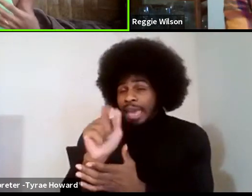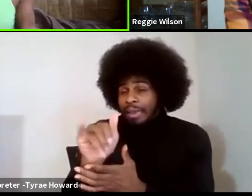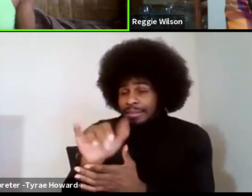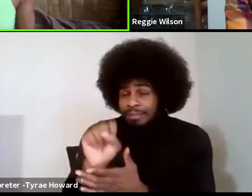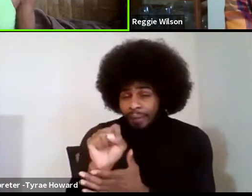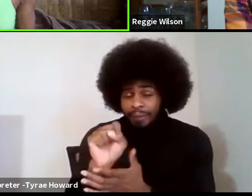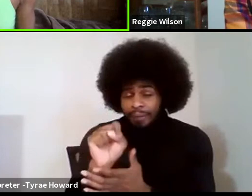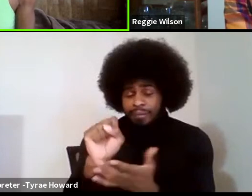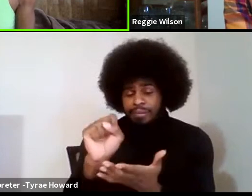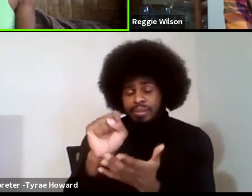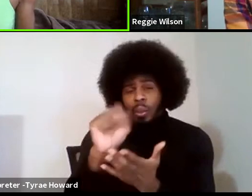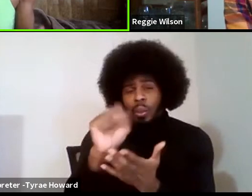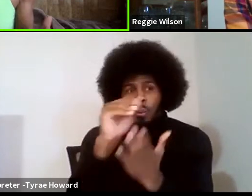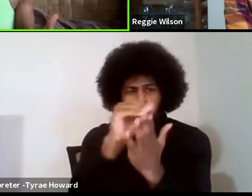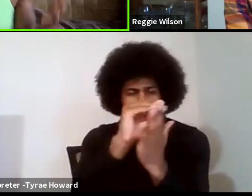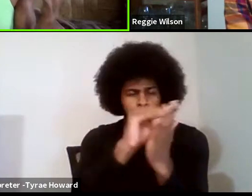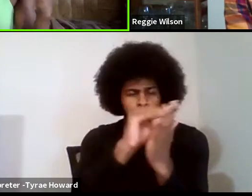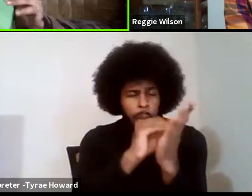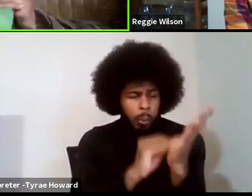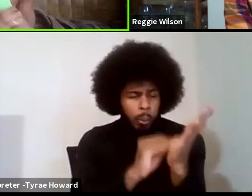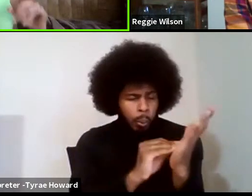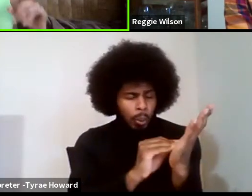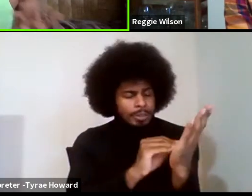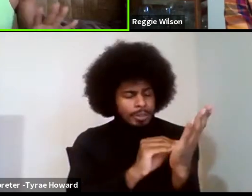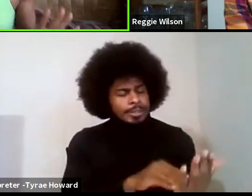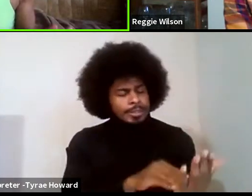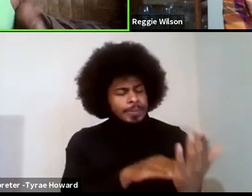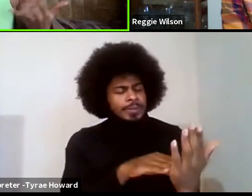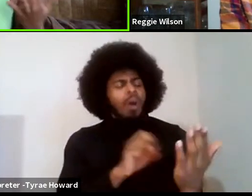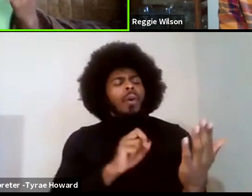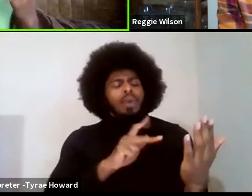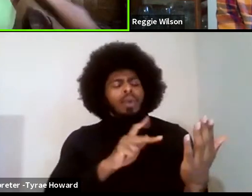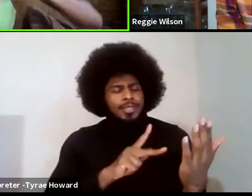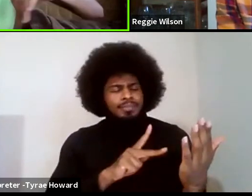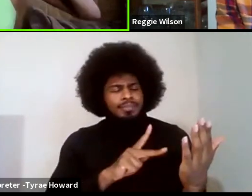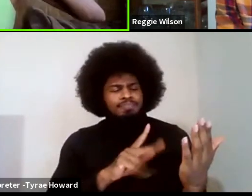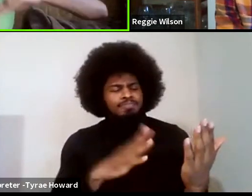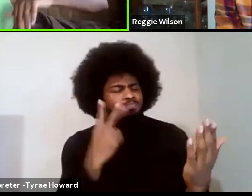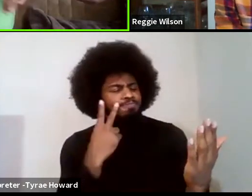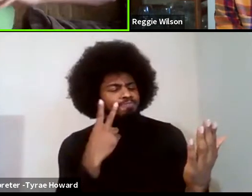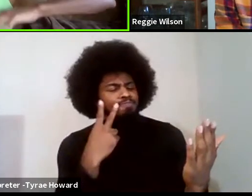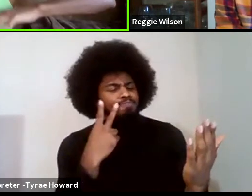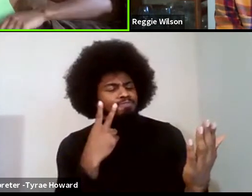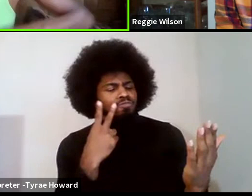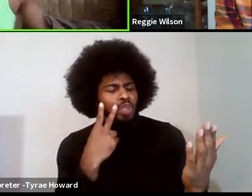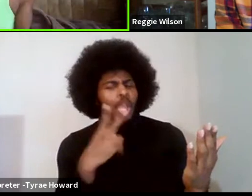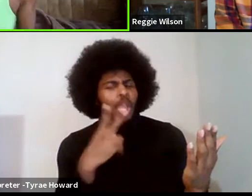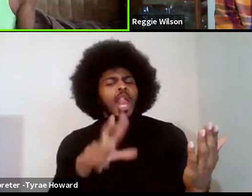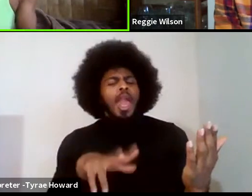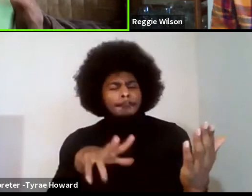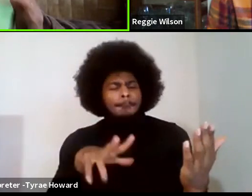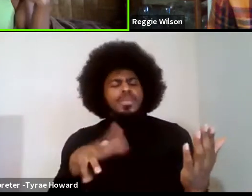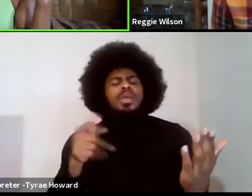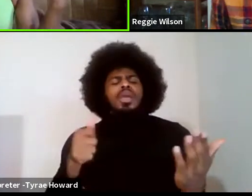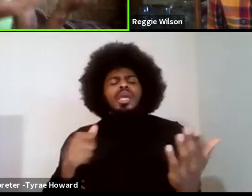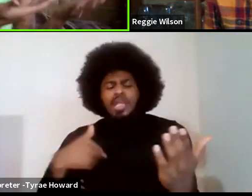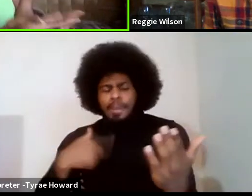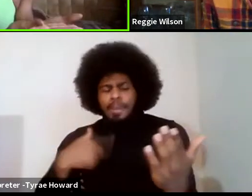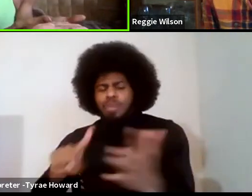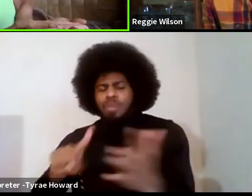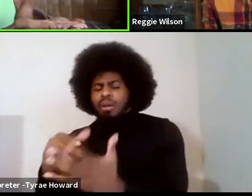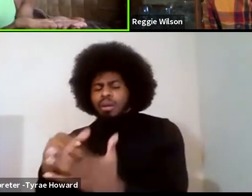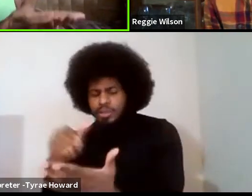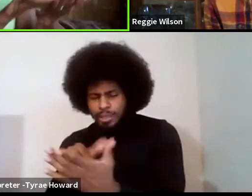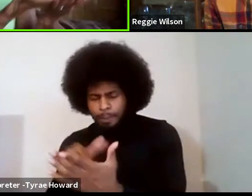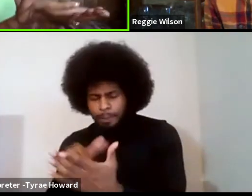if I get stuck, I'm like, let me dive back in and see what other layers I can find within maybe this